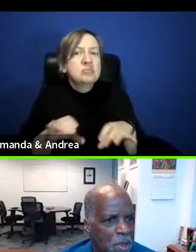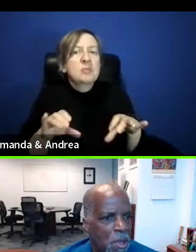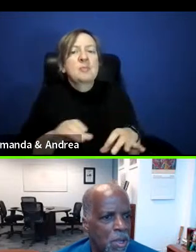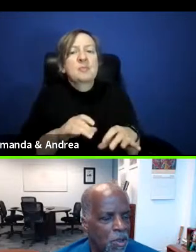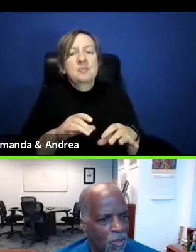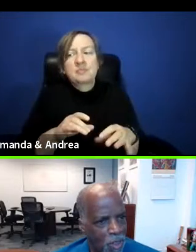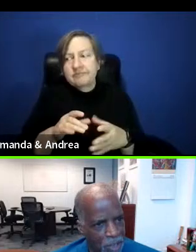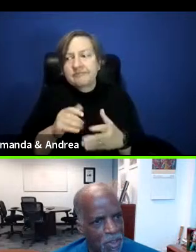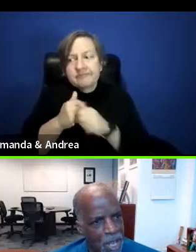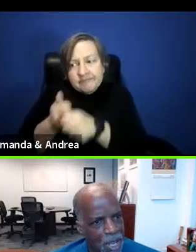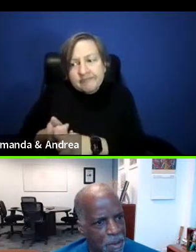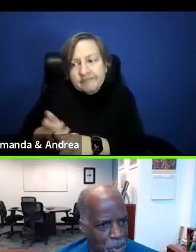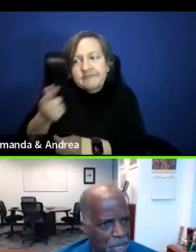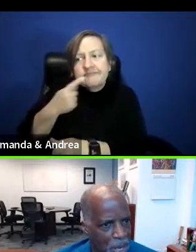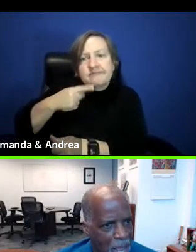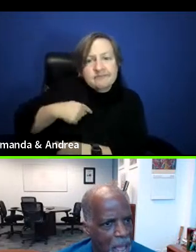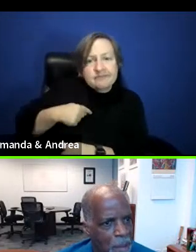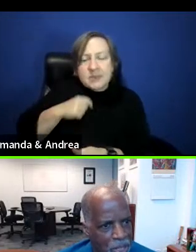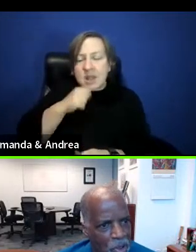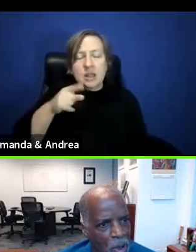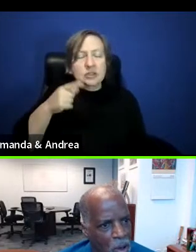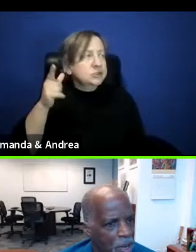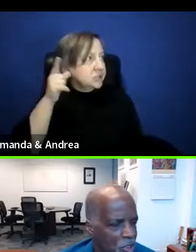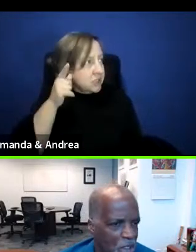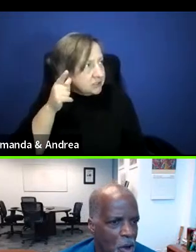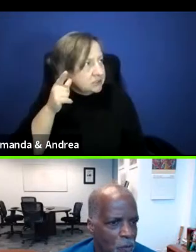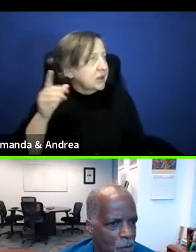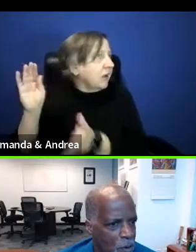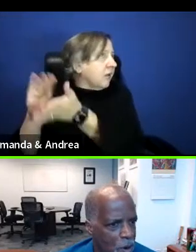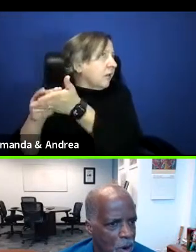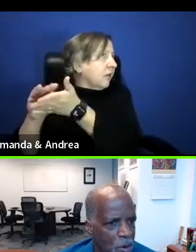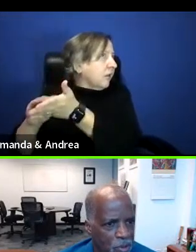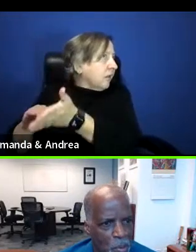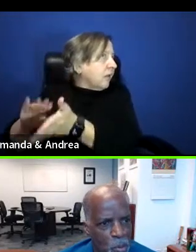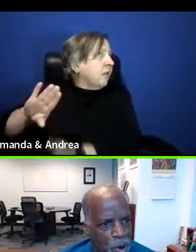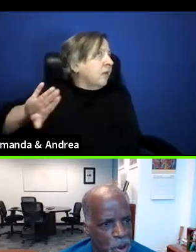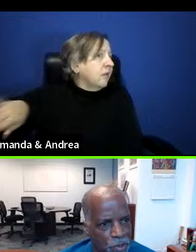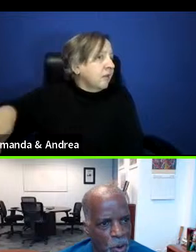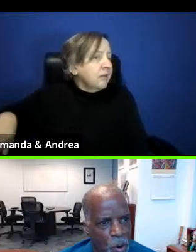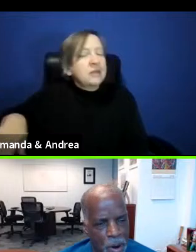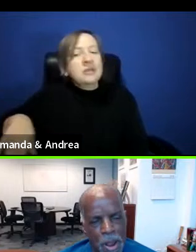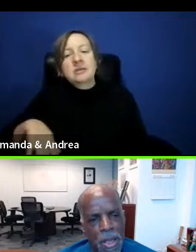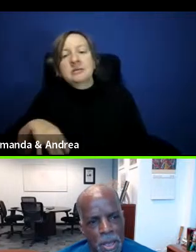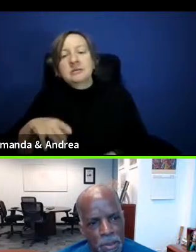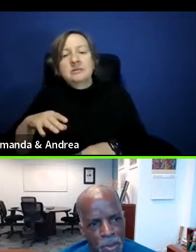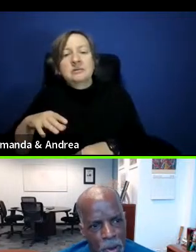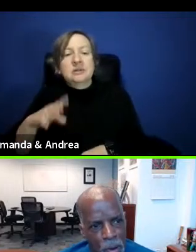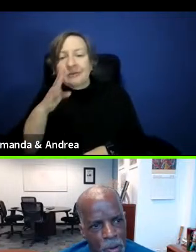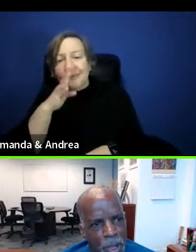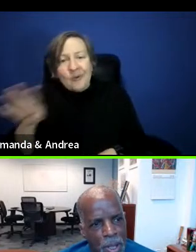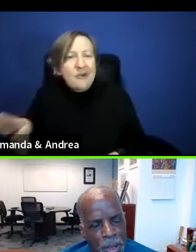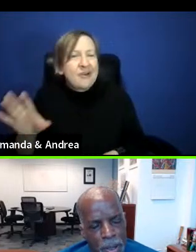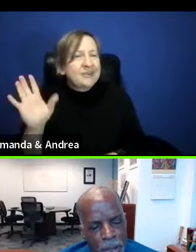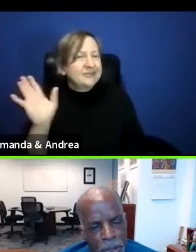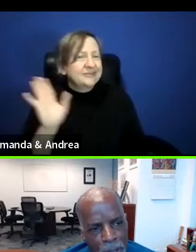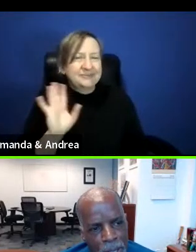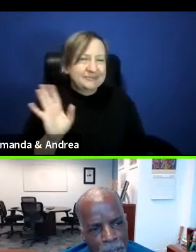just listening and putting the comments on a shelf or somewhere in a drawer.